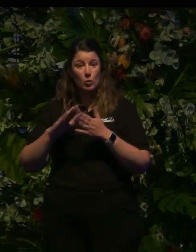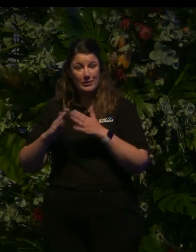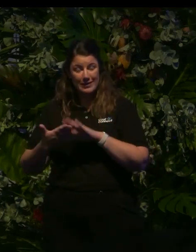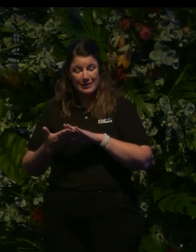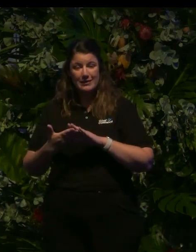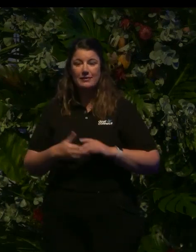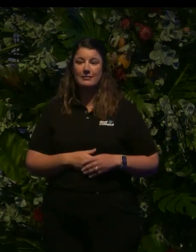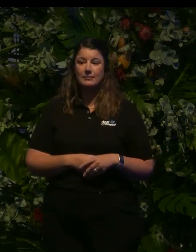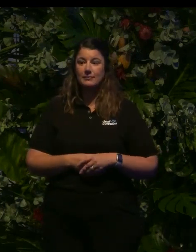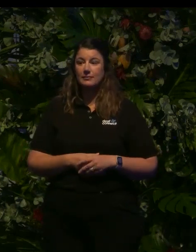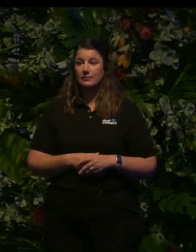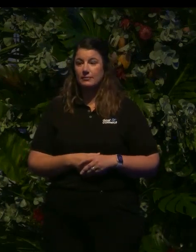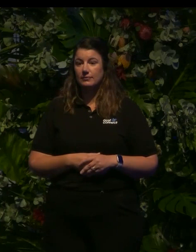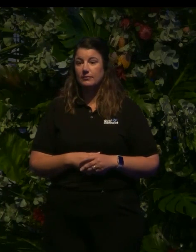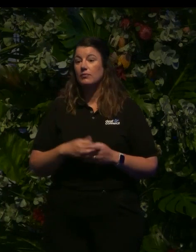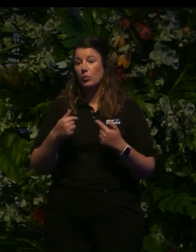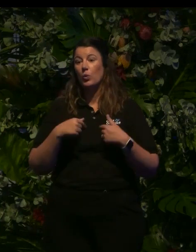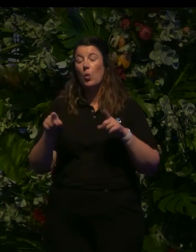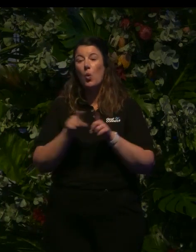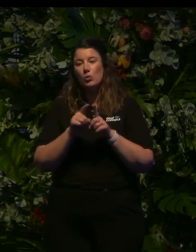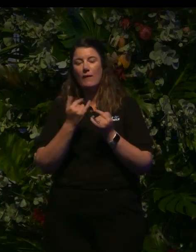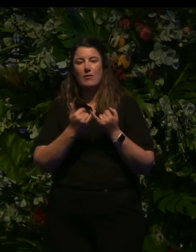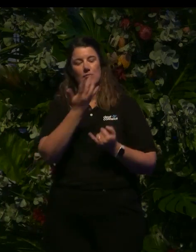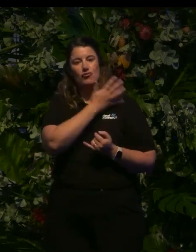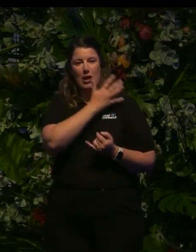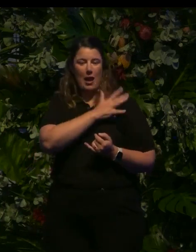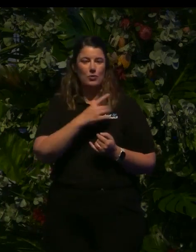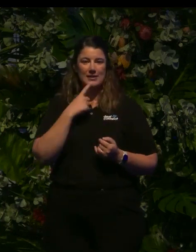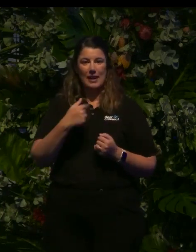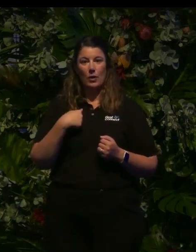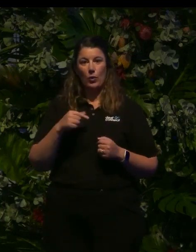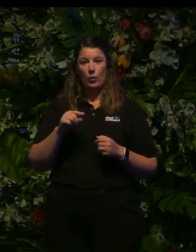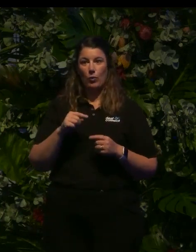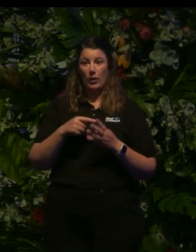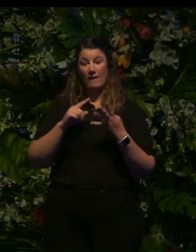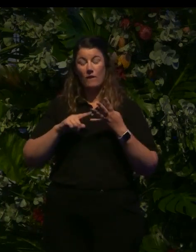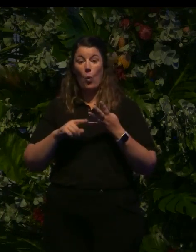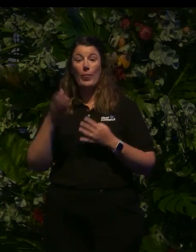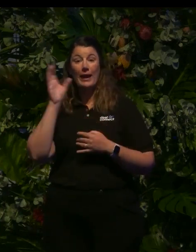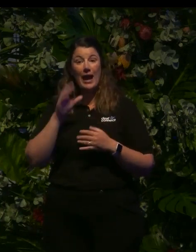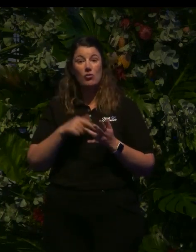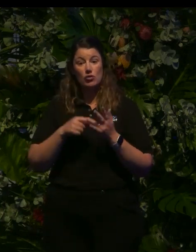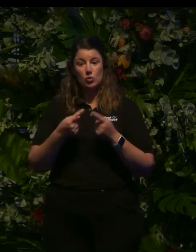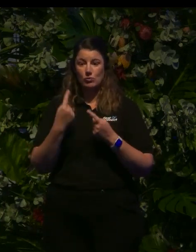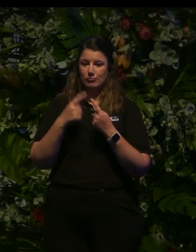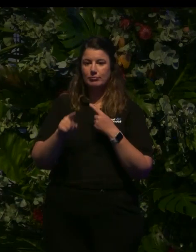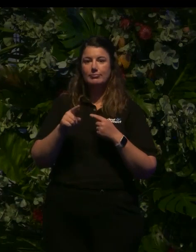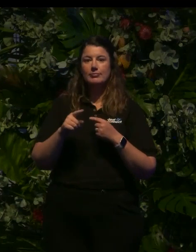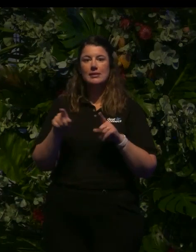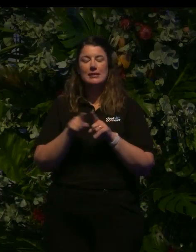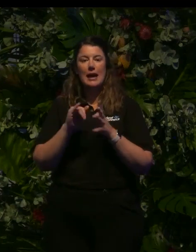LGBTQI+ community people. We are also very proud to say that we were the fourth country to legalize same-sex